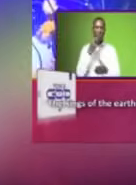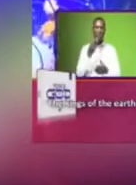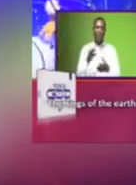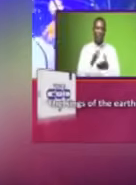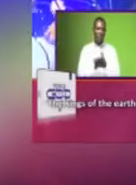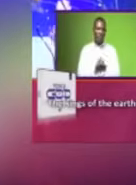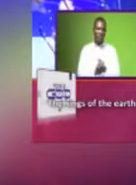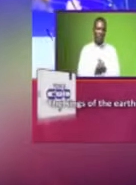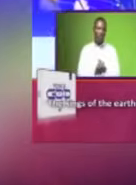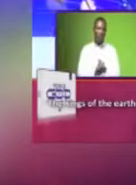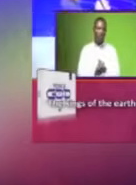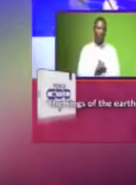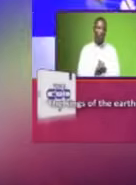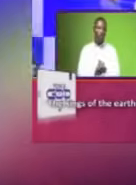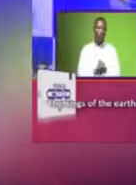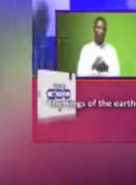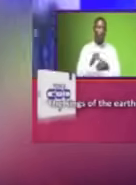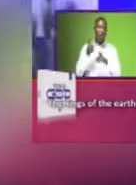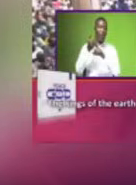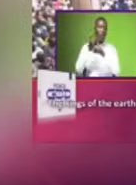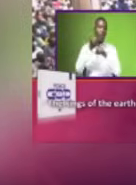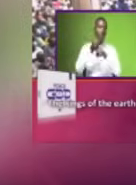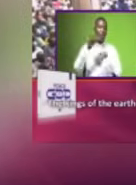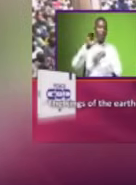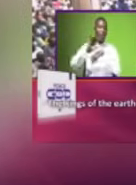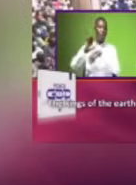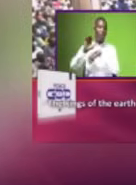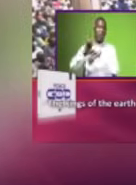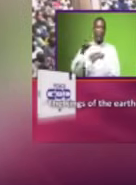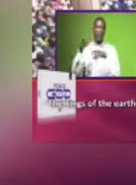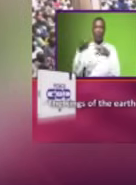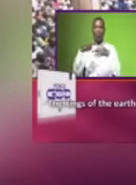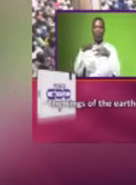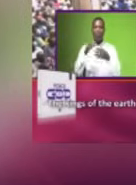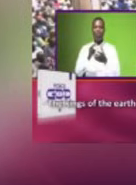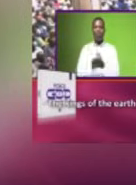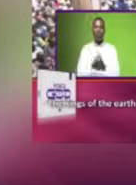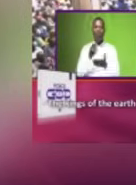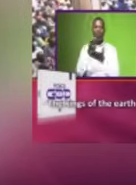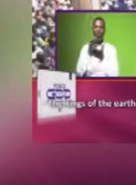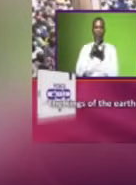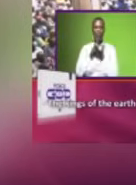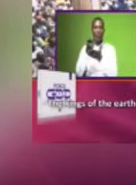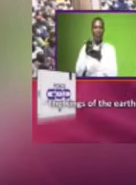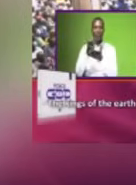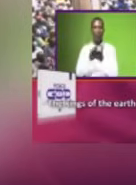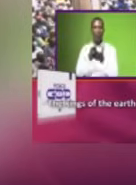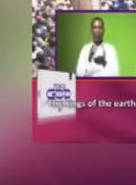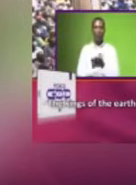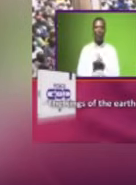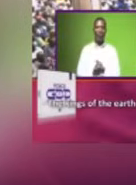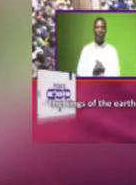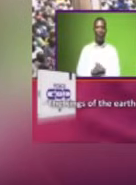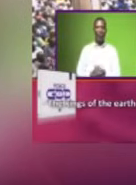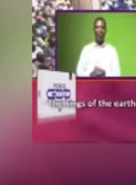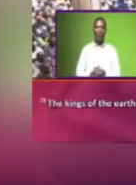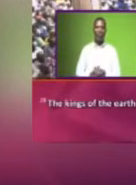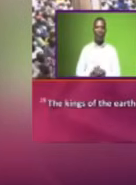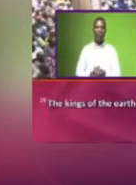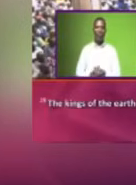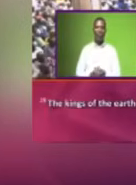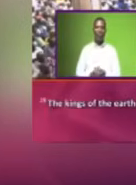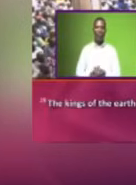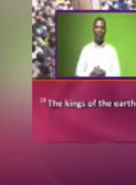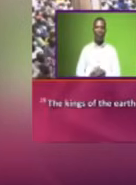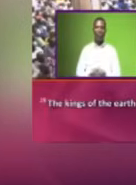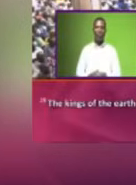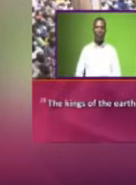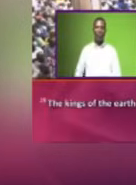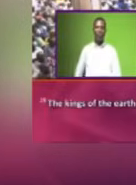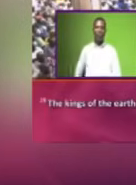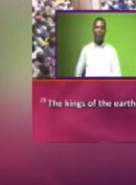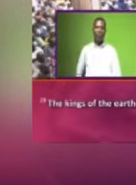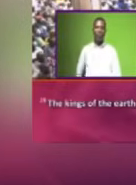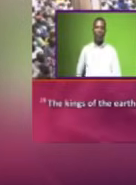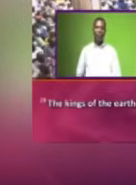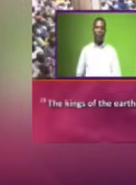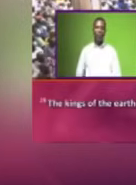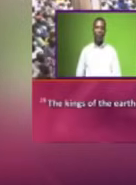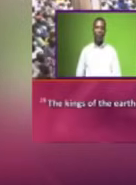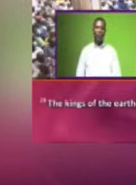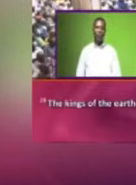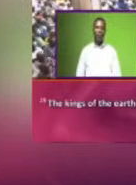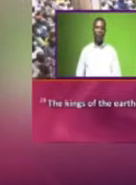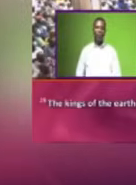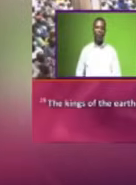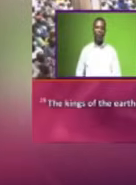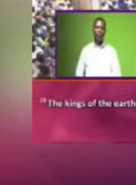they have been abroad for so many years, about 15 years. 10 years plus, they've never come to Ghana. But let's go and listen to the preaching they